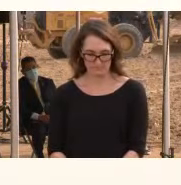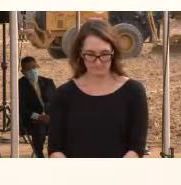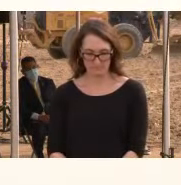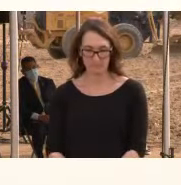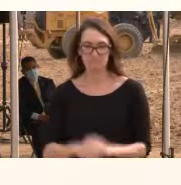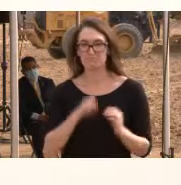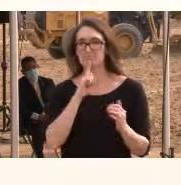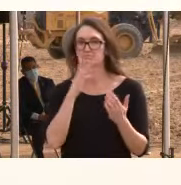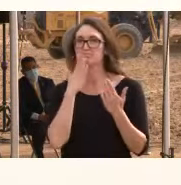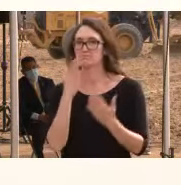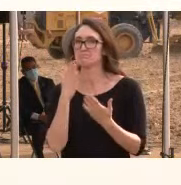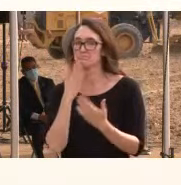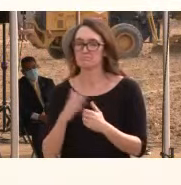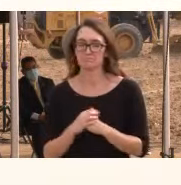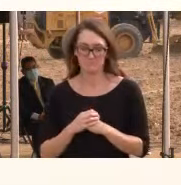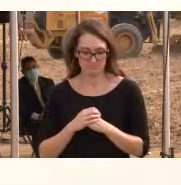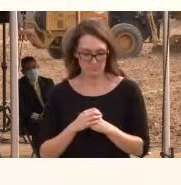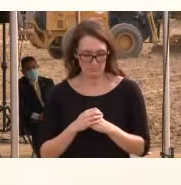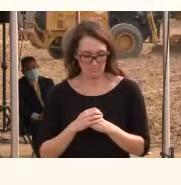Thank you.